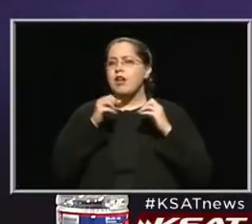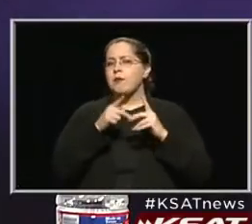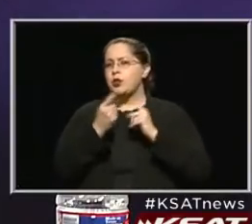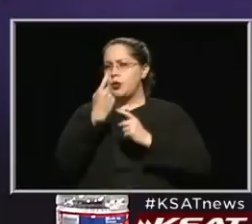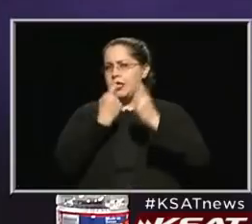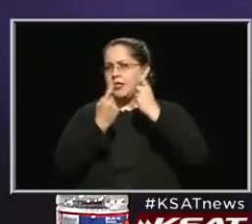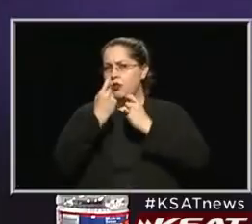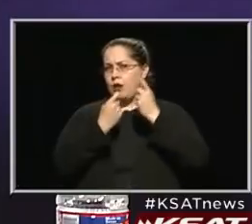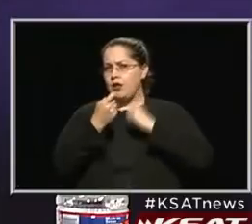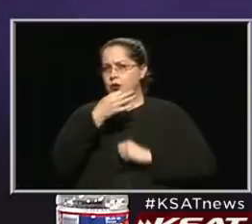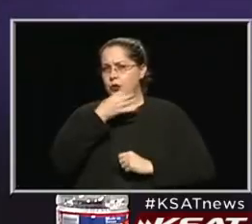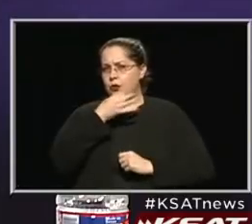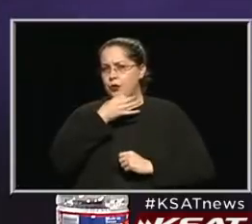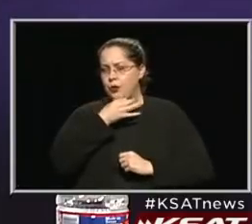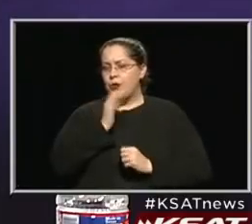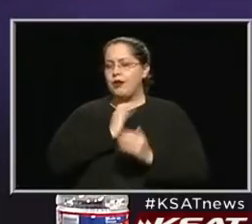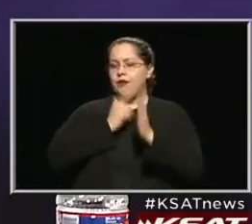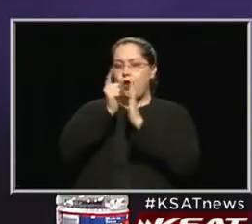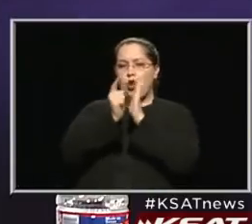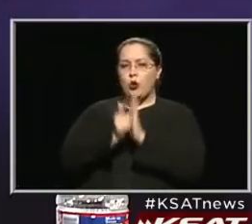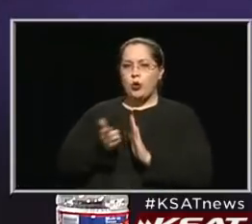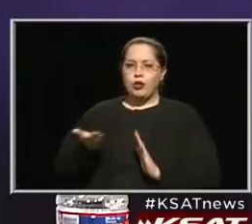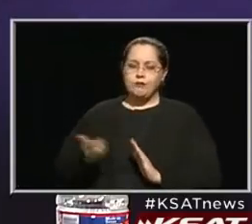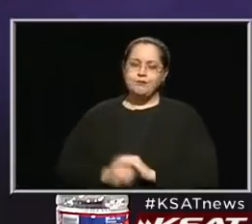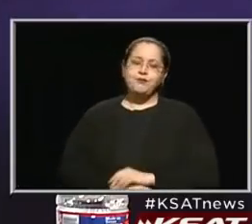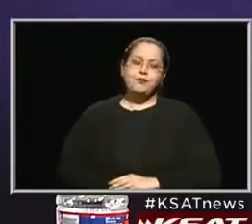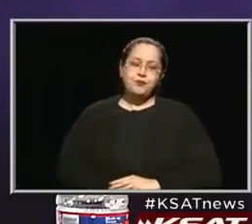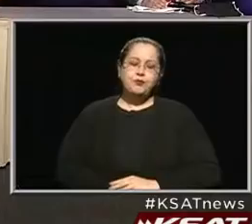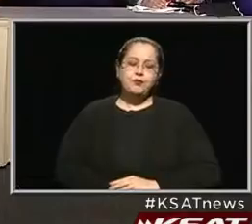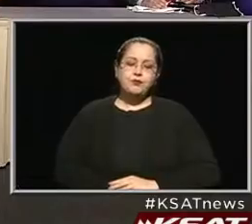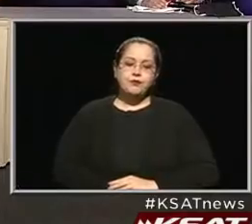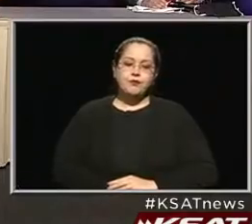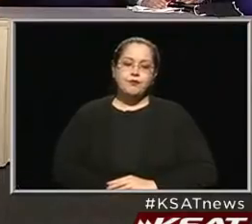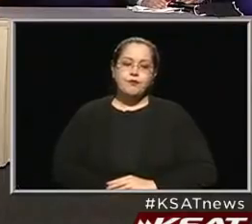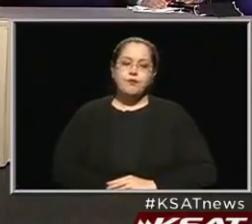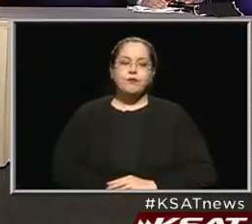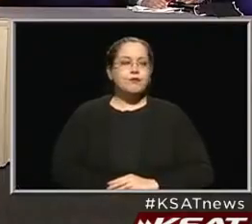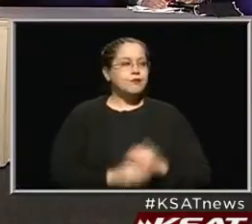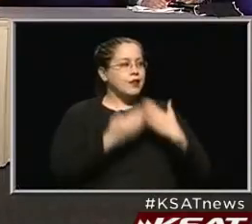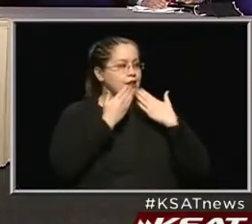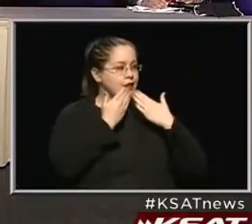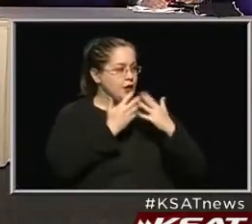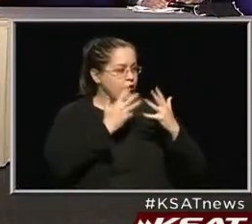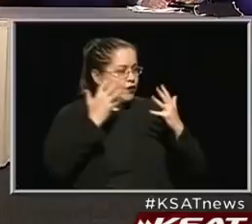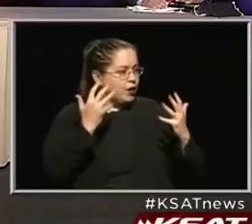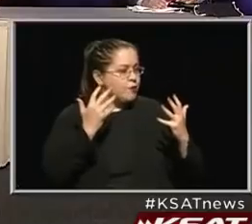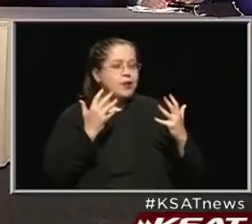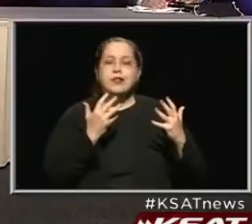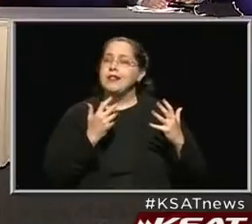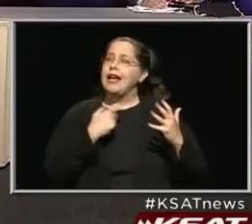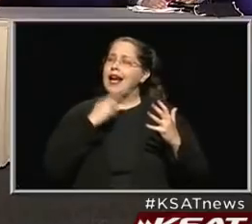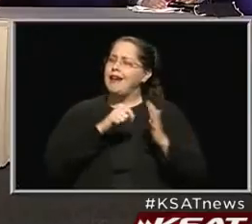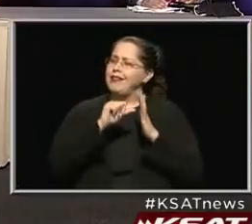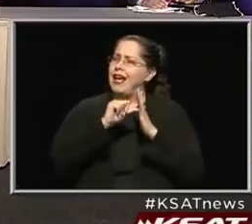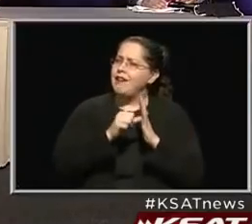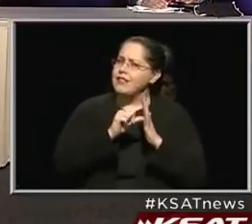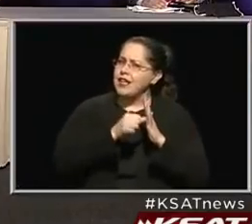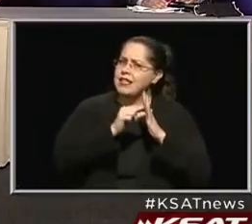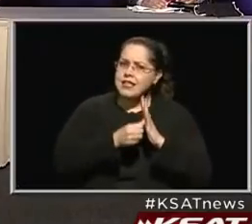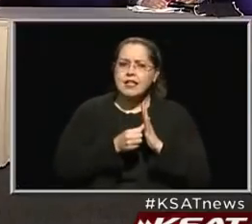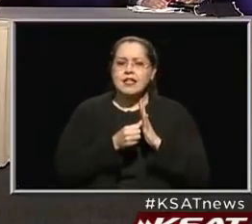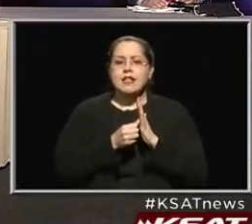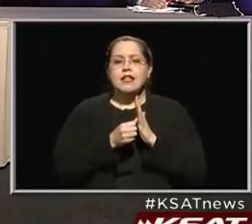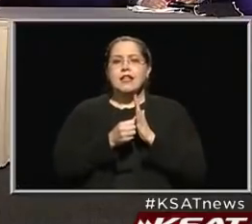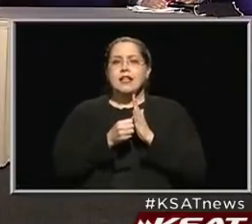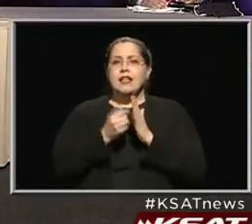of our attorney Andy when we get to questions. All right, thank you very much, Judge. And I can't emphasize enough that the cooperation